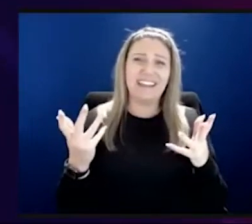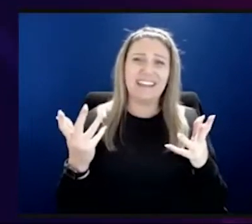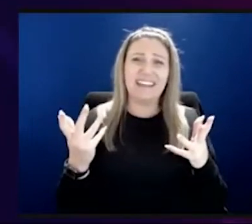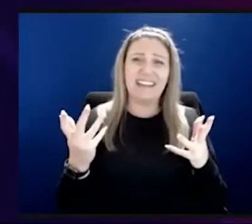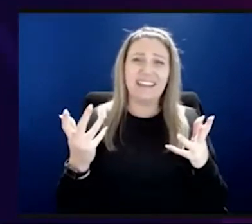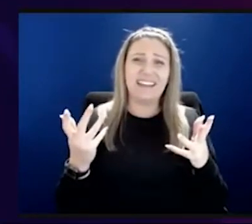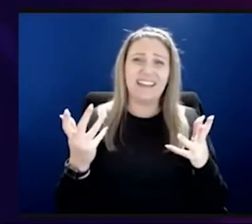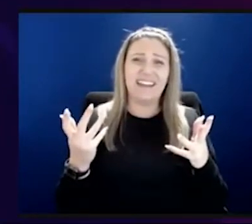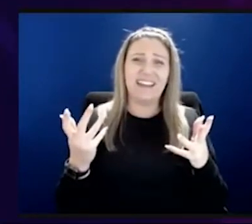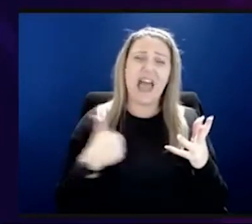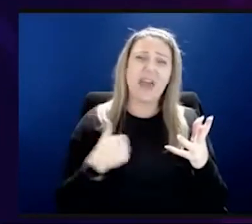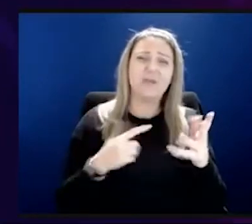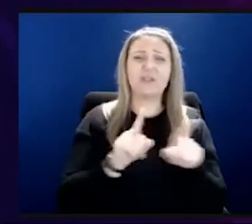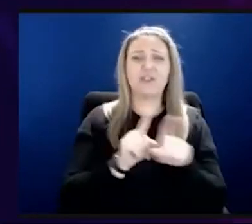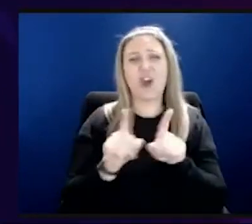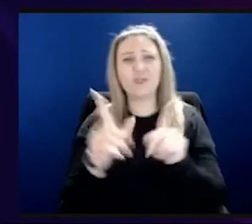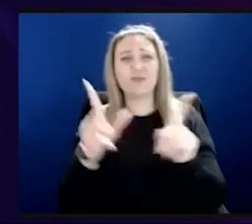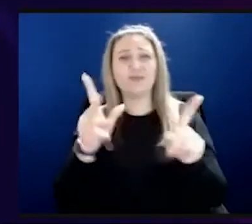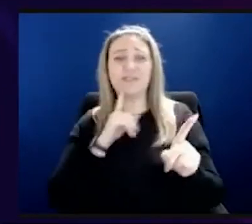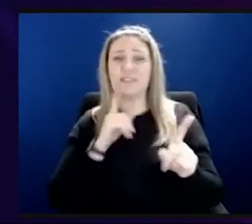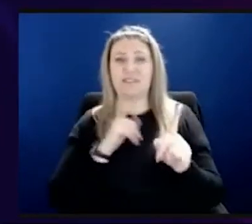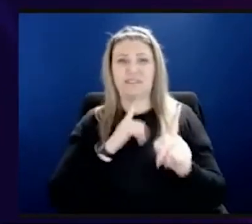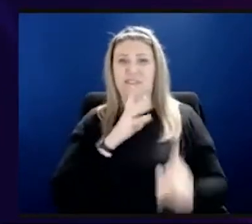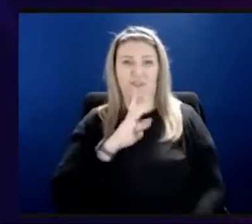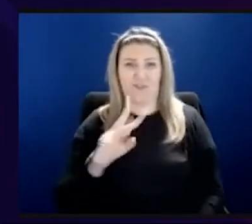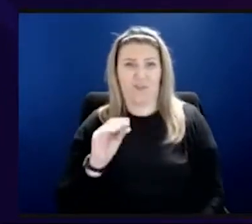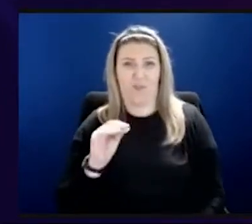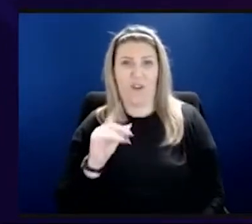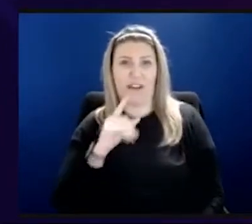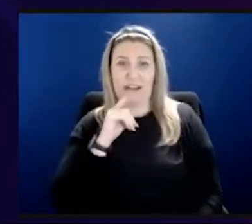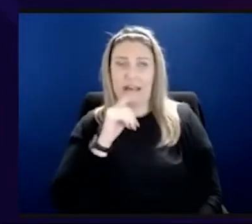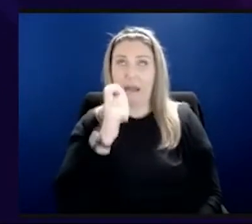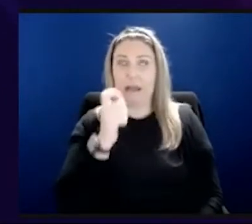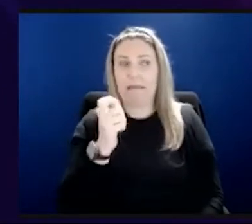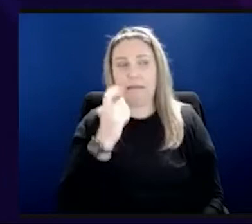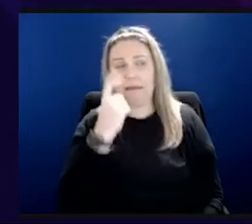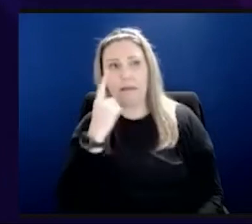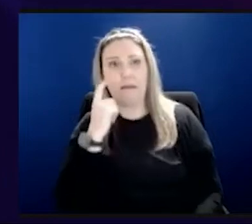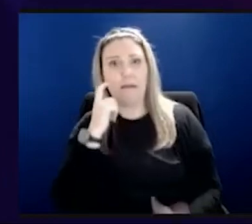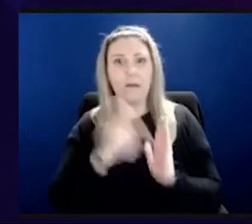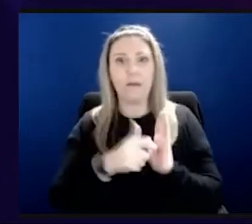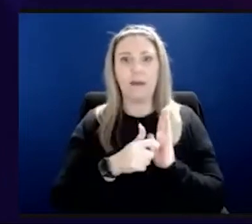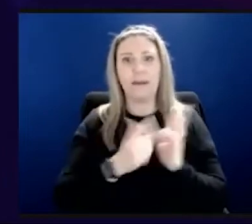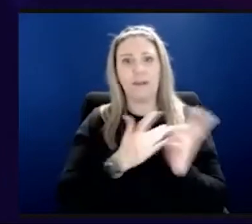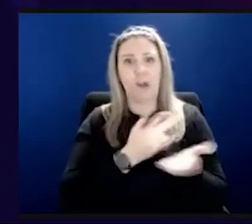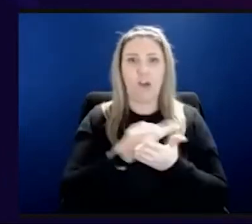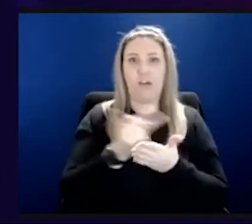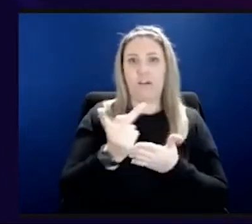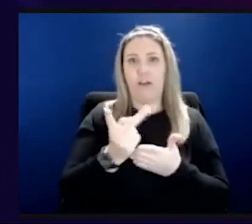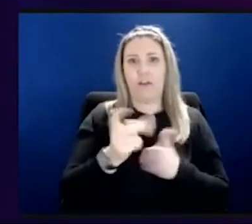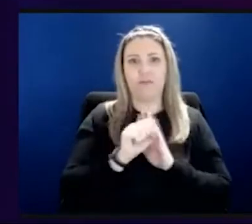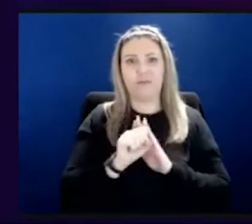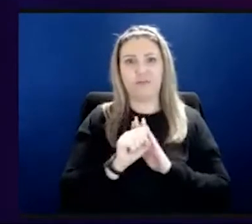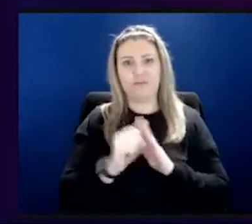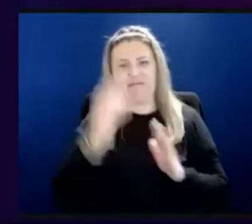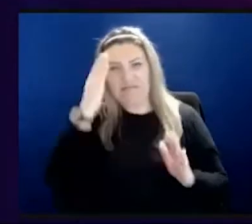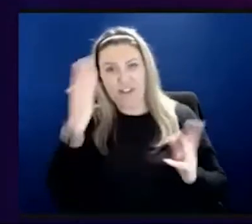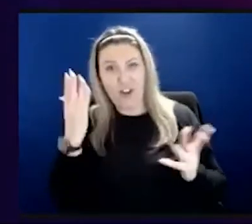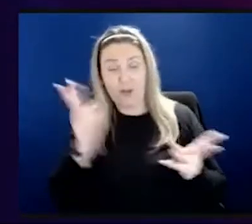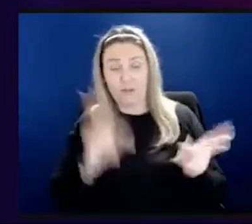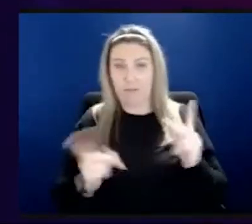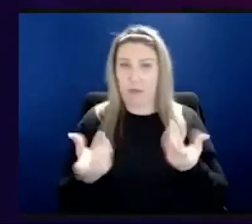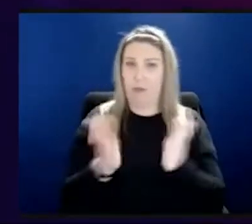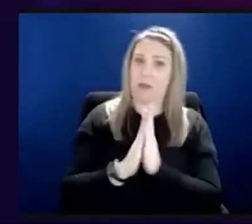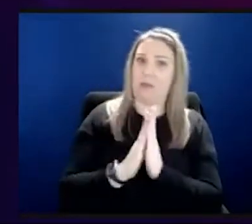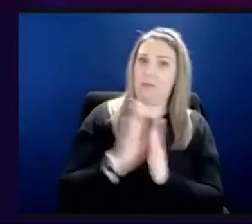I was just turned 40. I wasn't thinking, oh, I need to recognize symptoms for heart failure, you know. And so now people ask me all the time, I'm